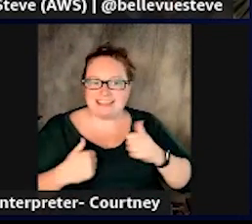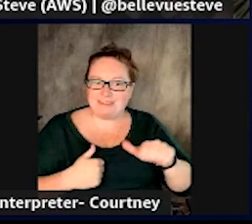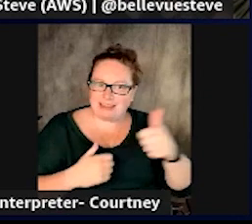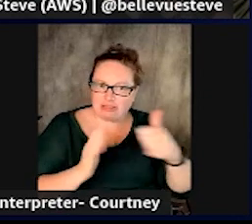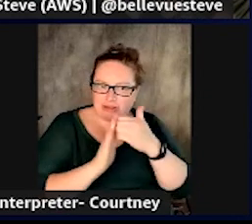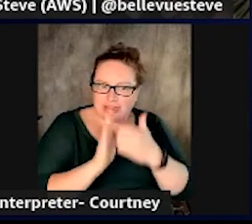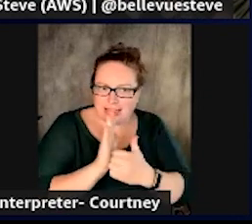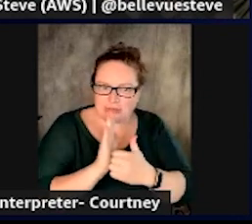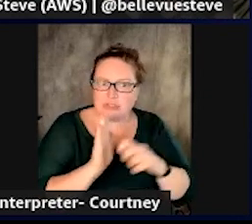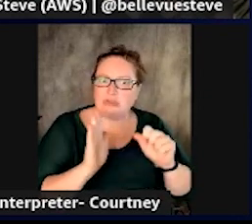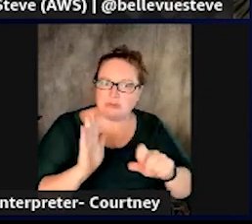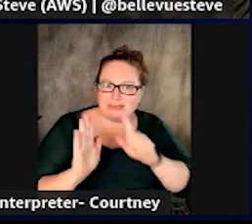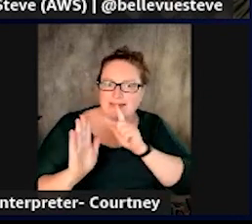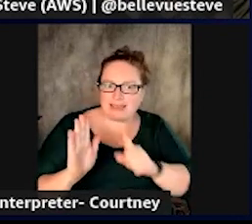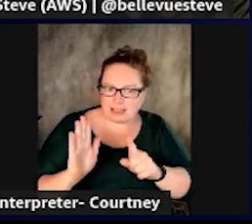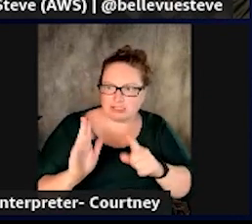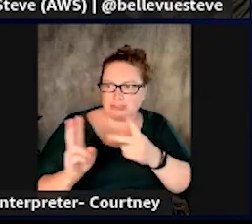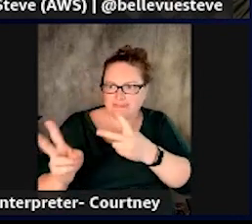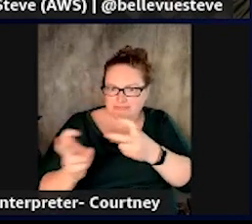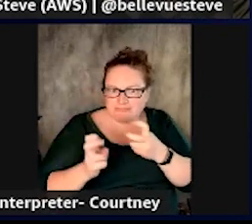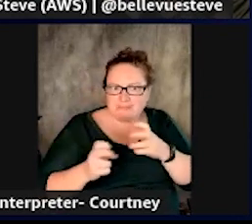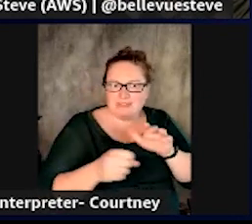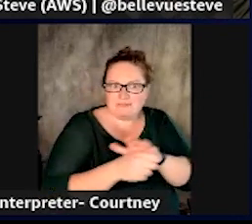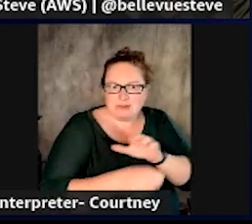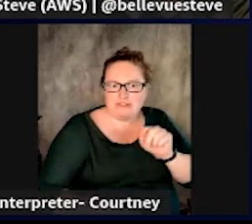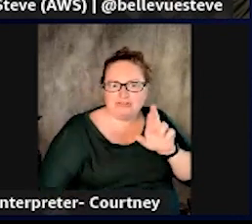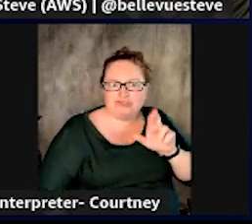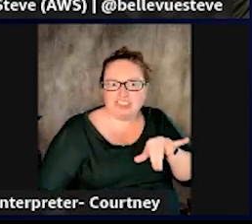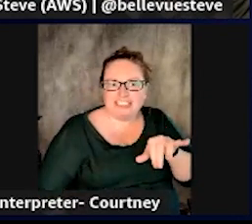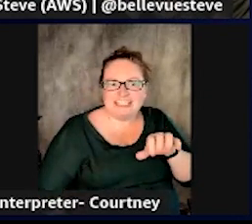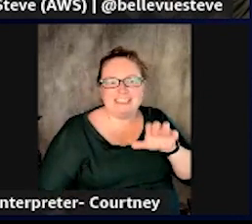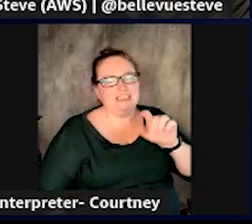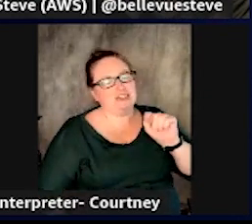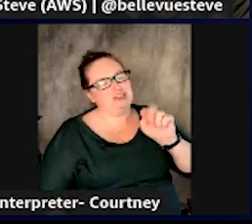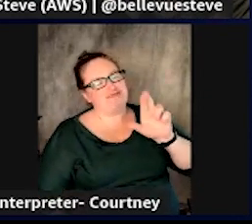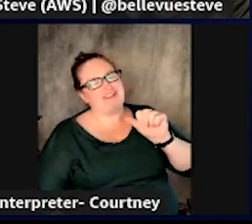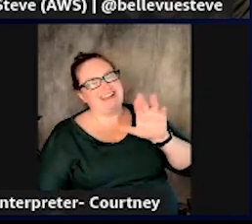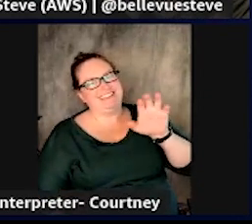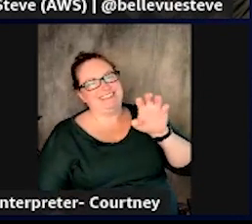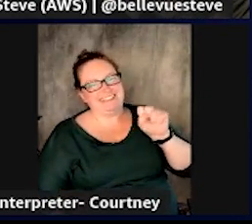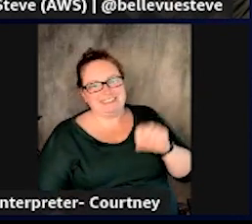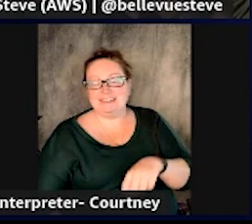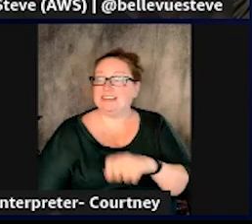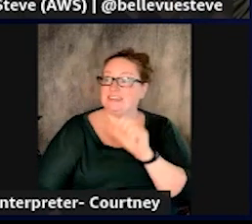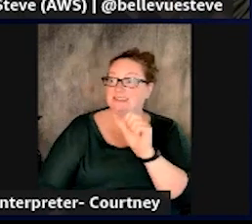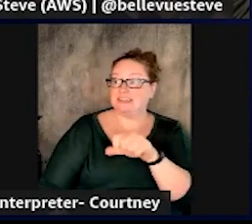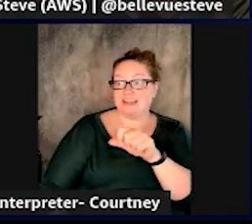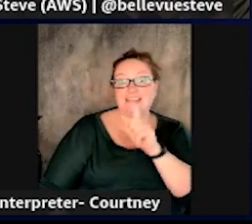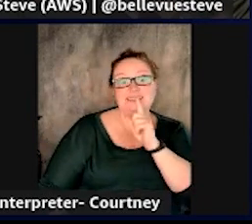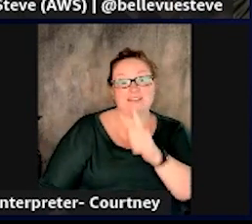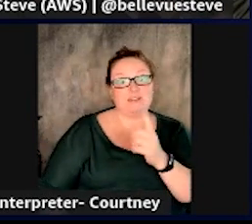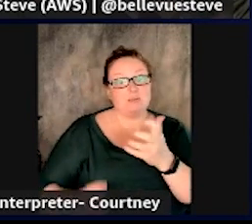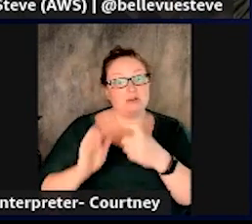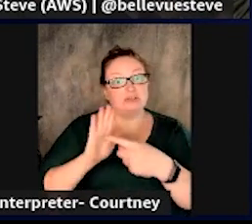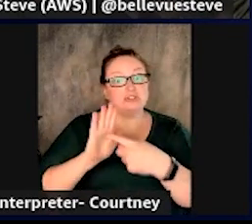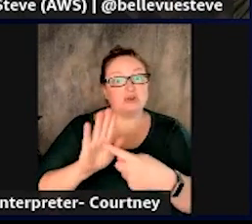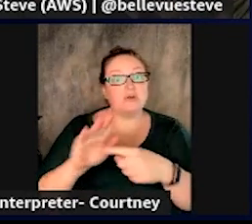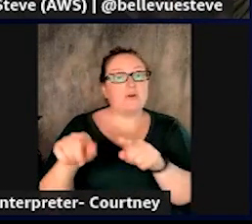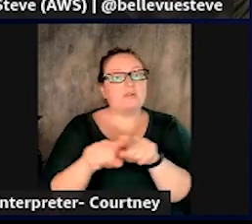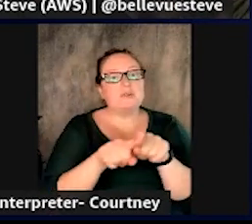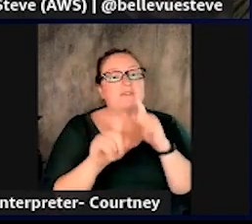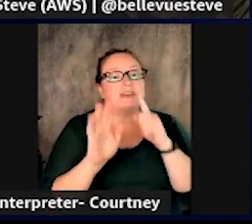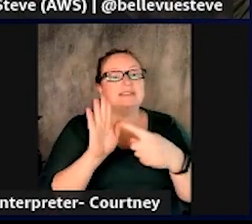actually get the full traces. Yeah, all the way. definitely. And I would love to show that to you too. I also have an example where we can see